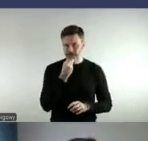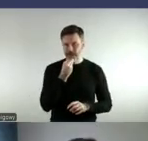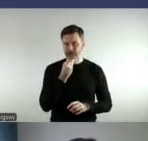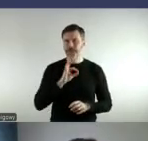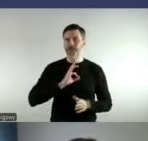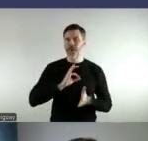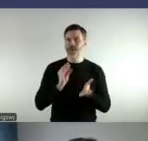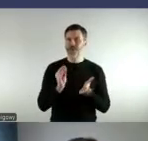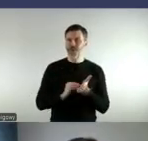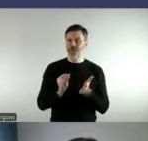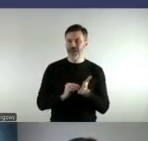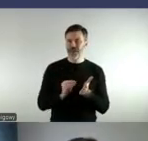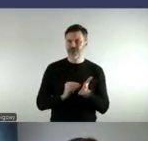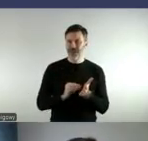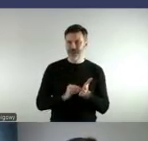Municipality.